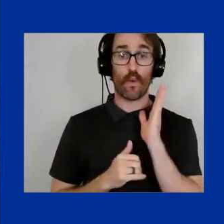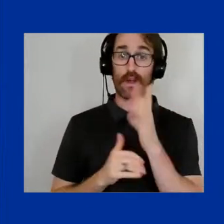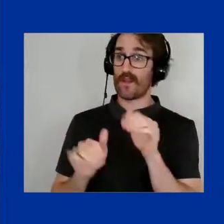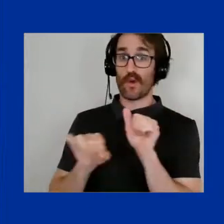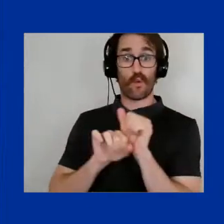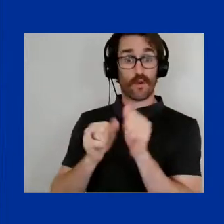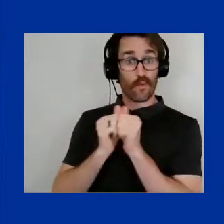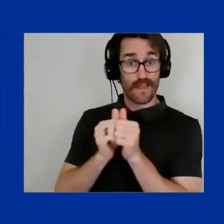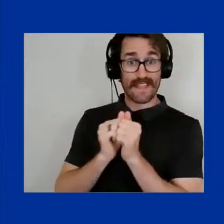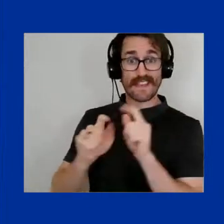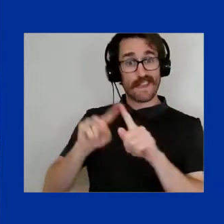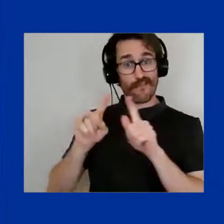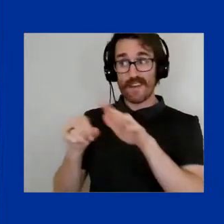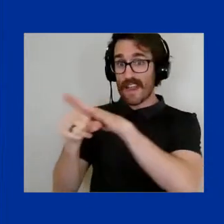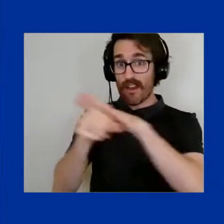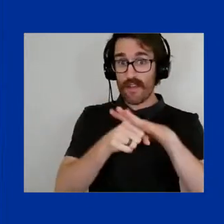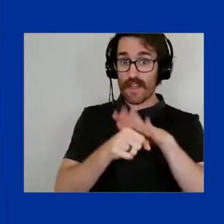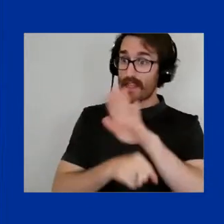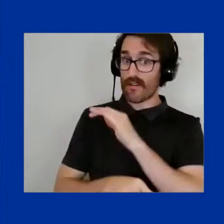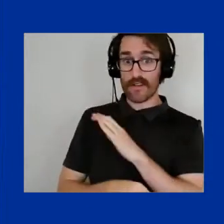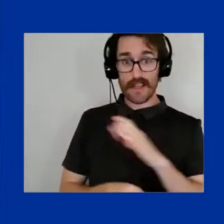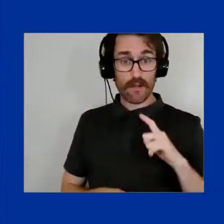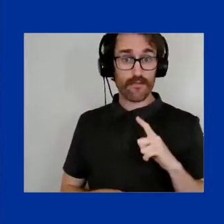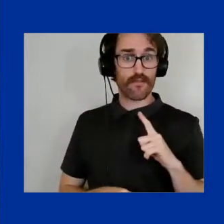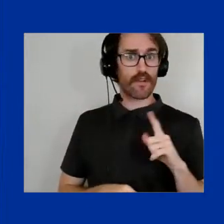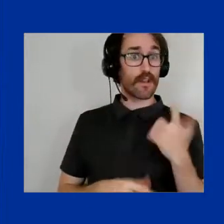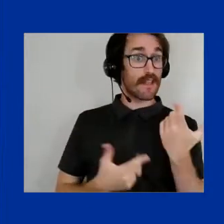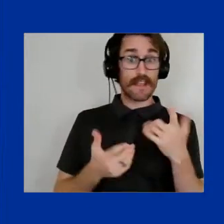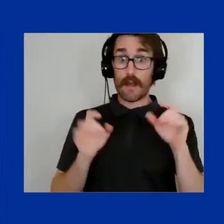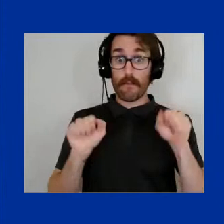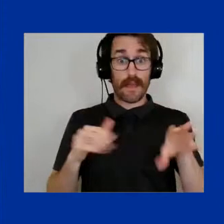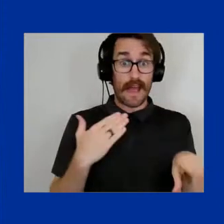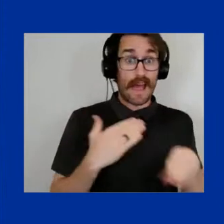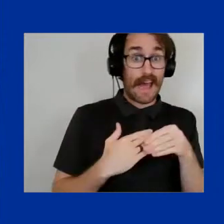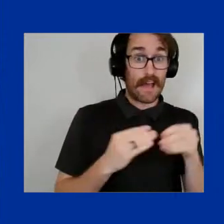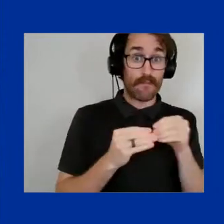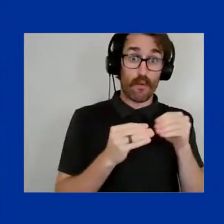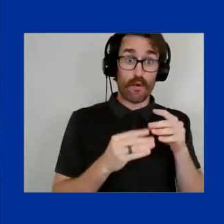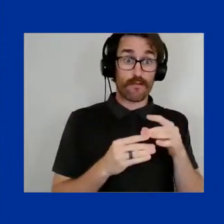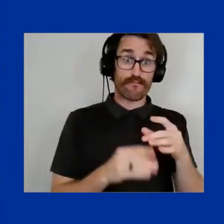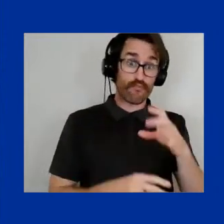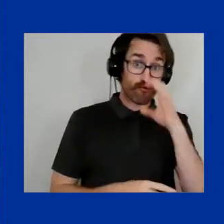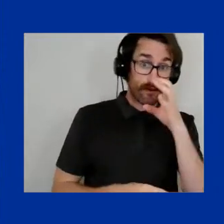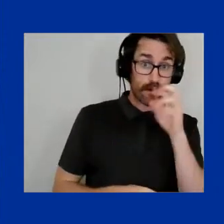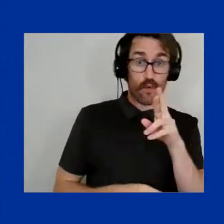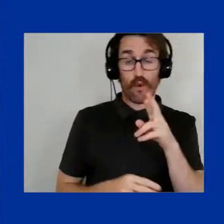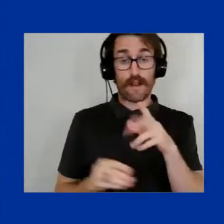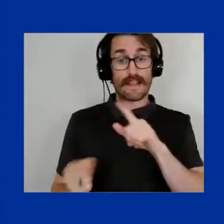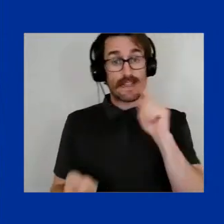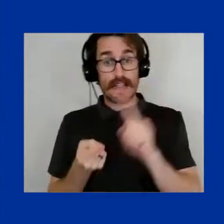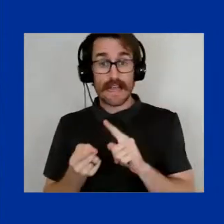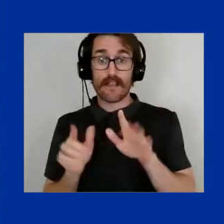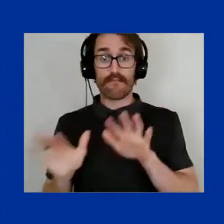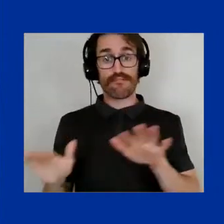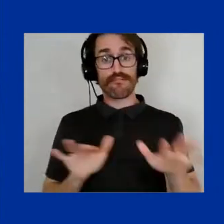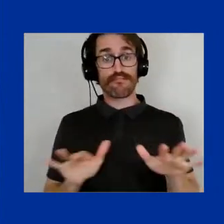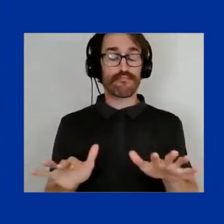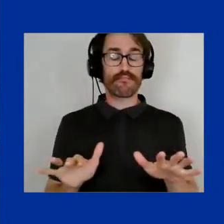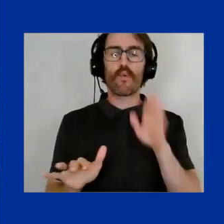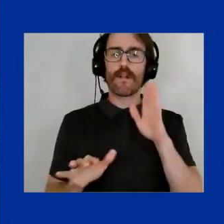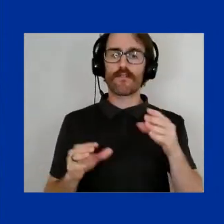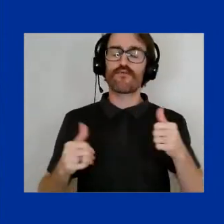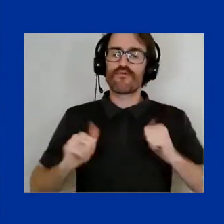and this can evolve, right? Some may be added, others may be removed if things are going well. So we want it to be a little bit more